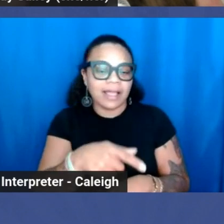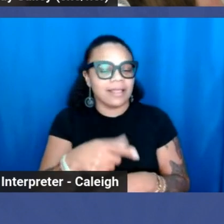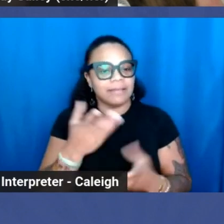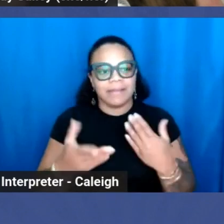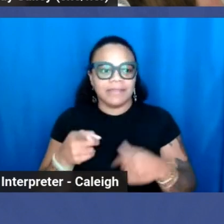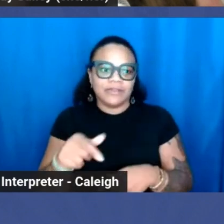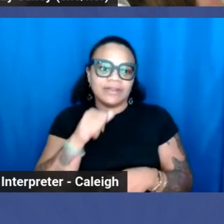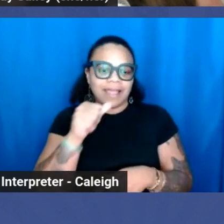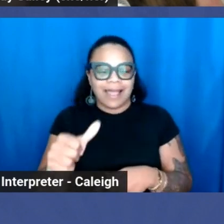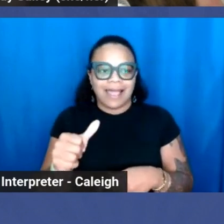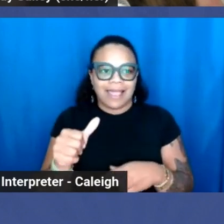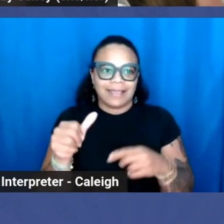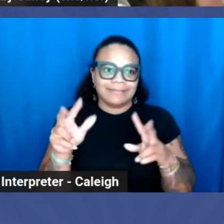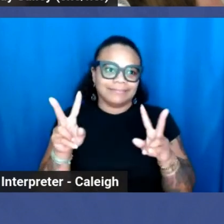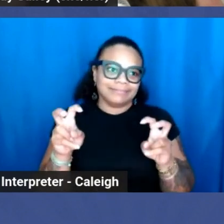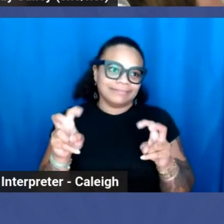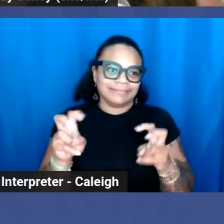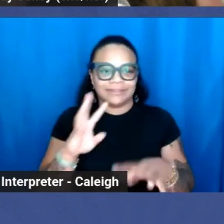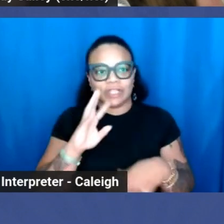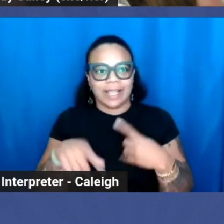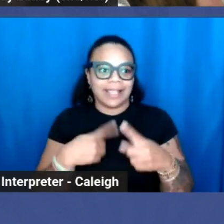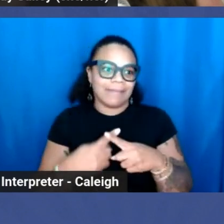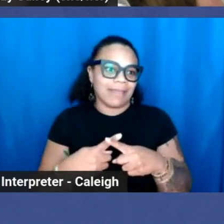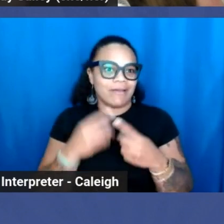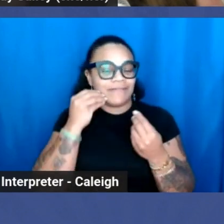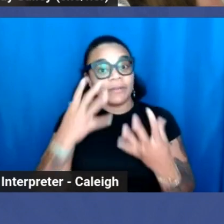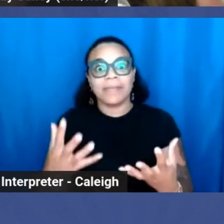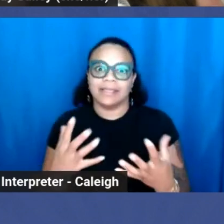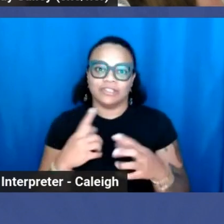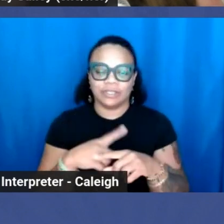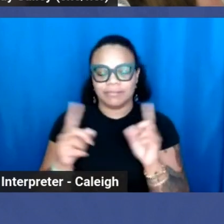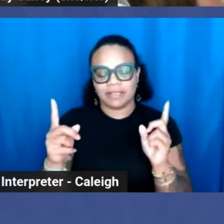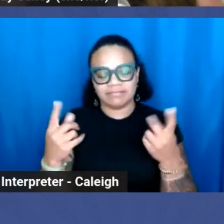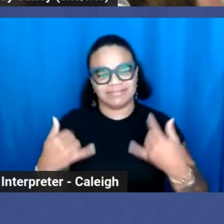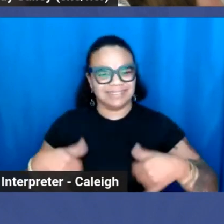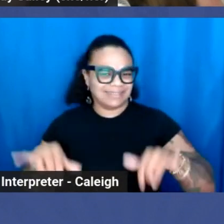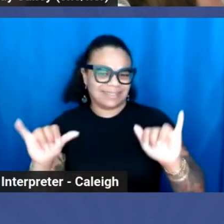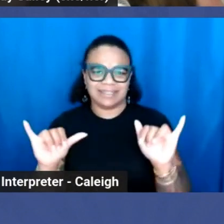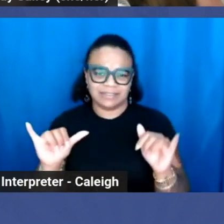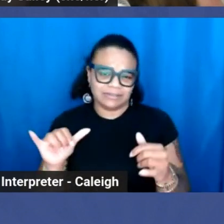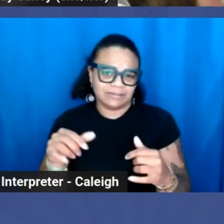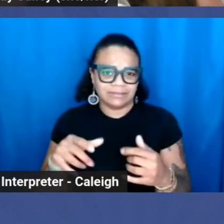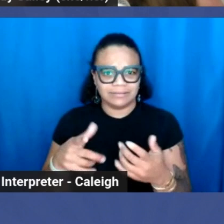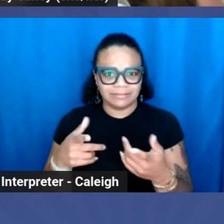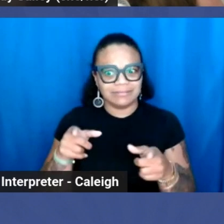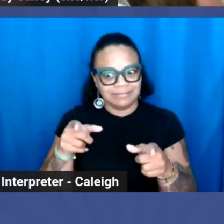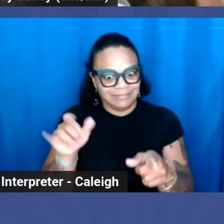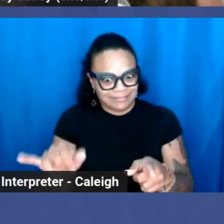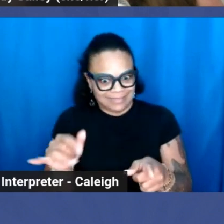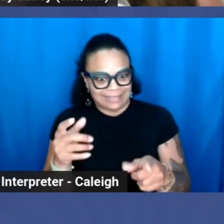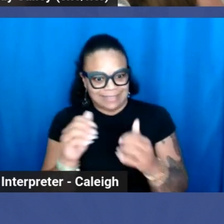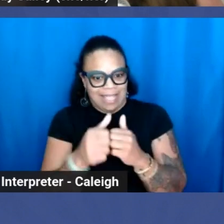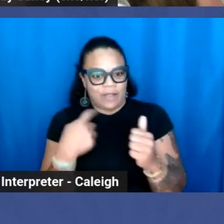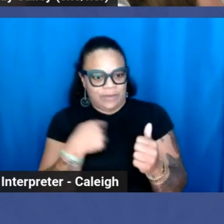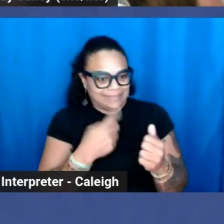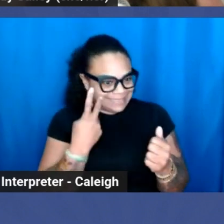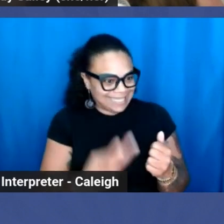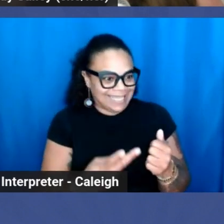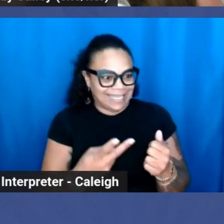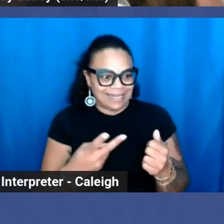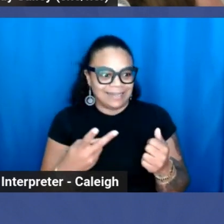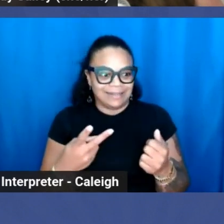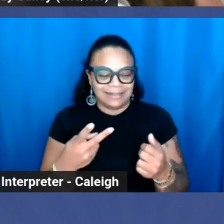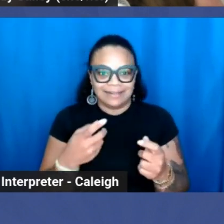not directly, you know, talking about information, but still, you know, there are ways that we have seen how they're will